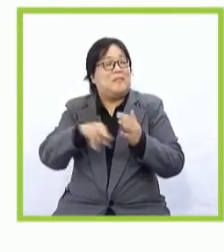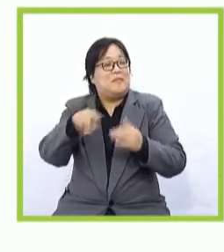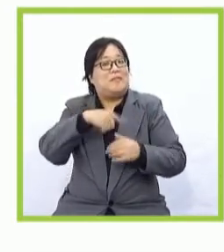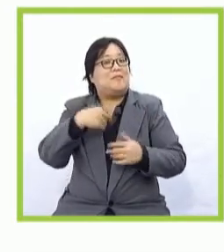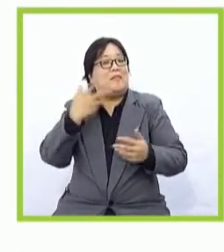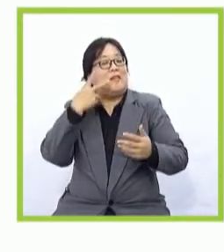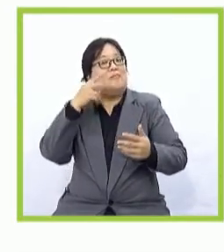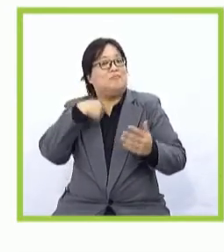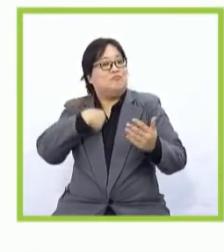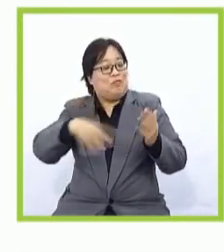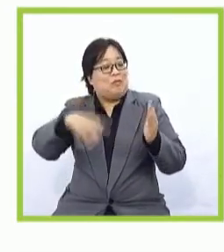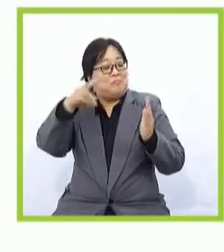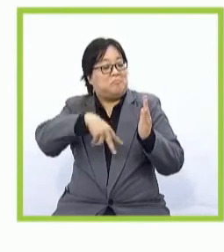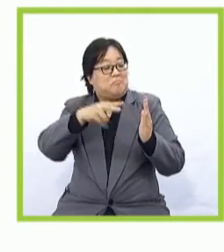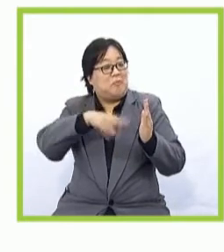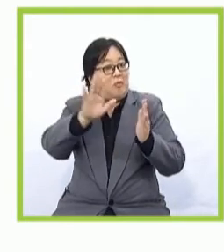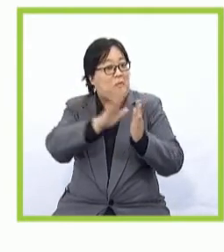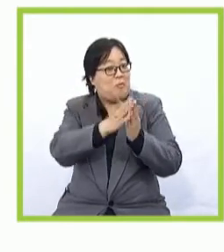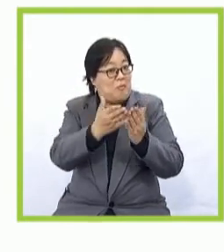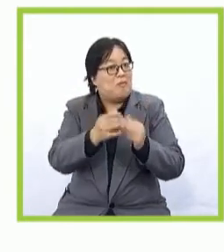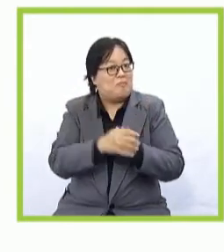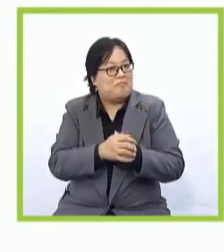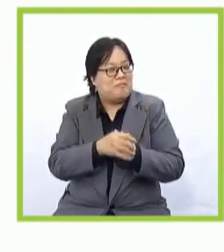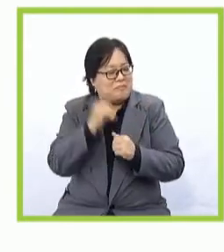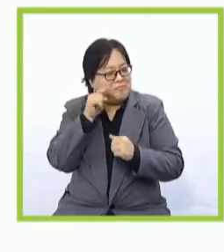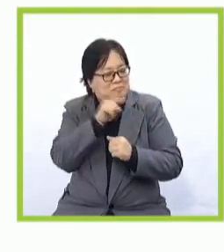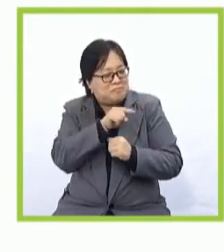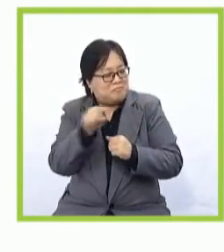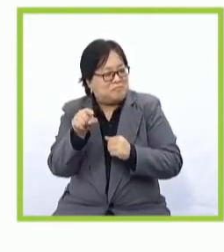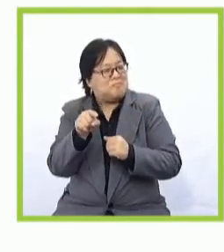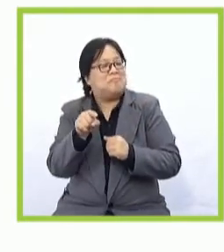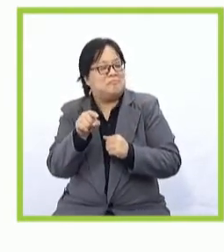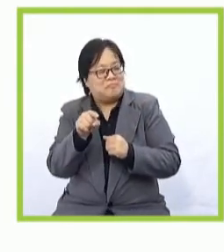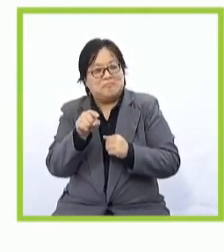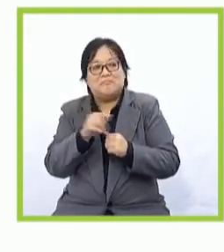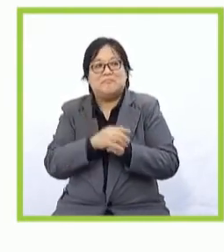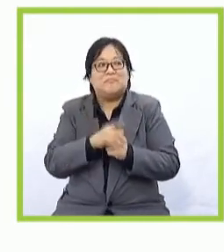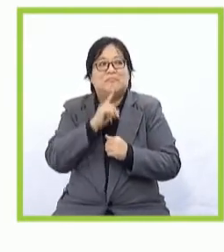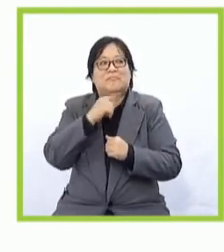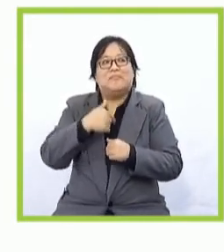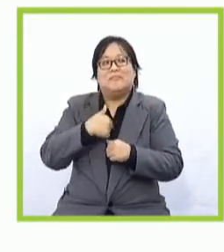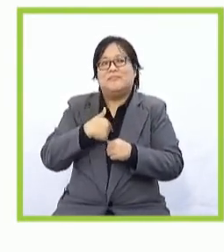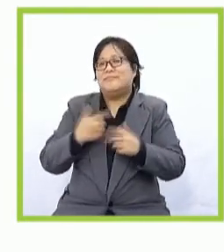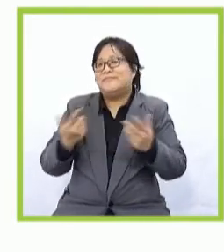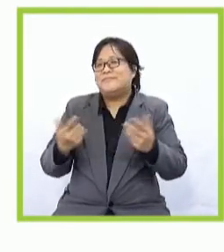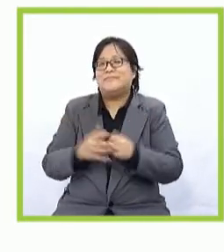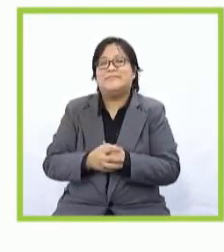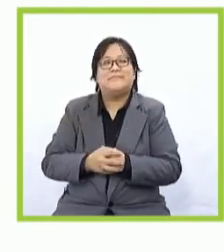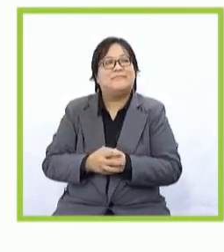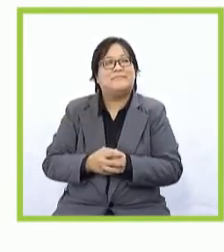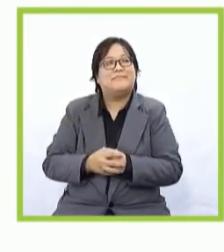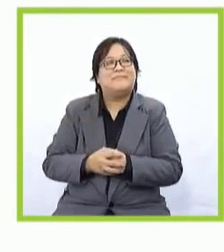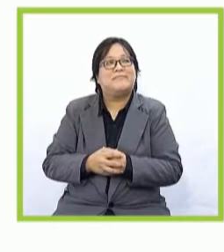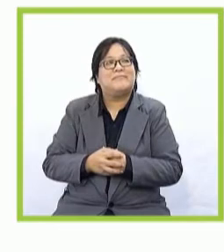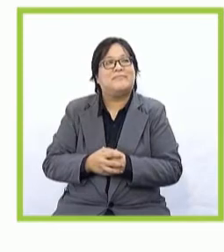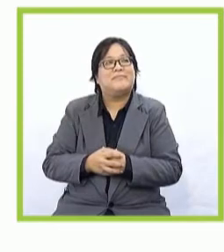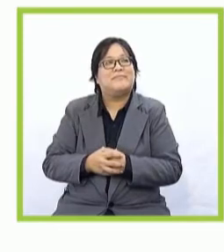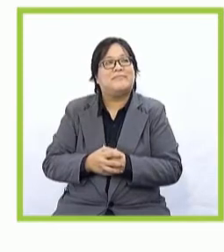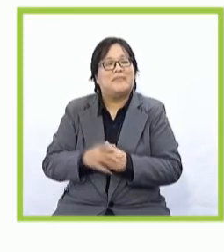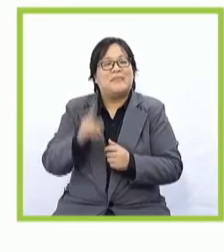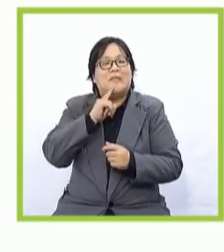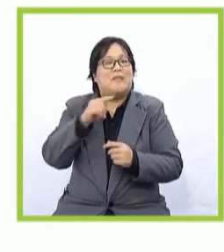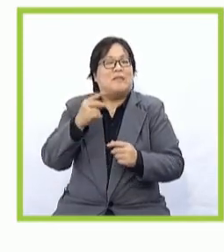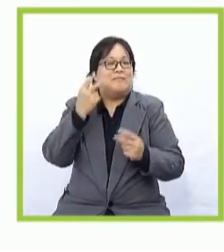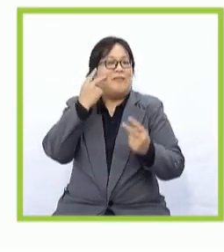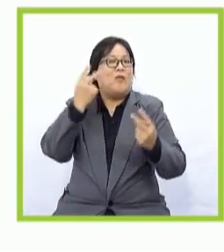your book a couple of times, and I've earmarked it, and I'm quite and when it's very reflective